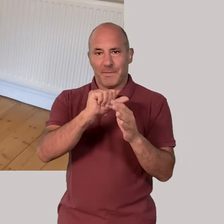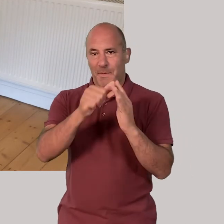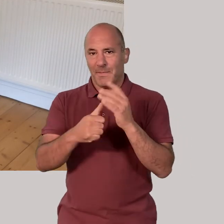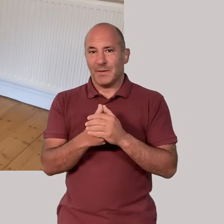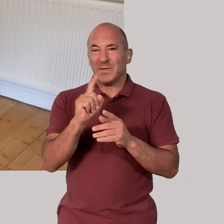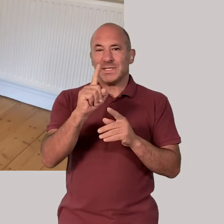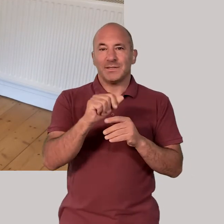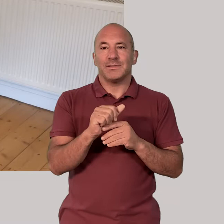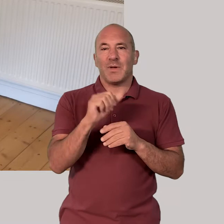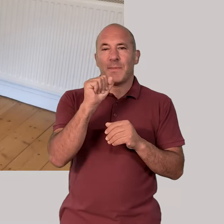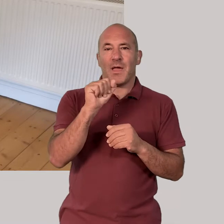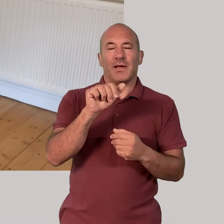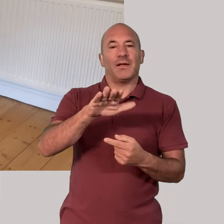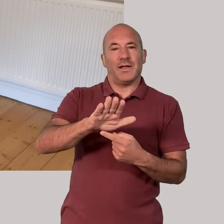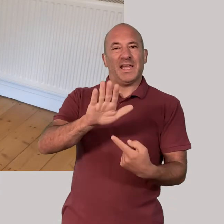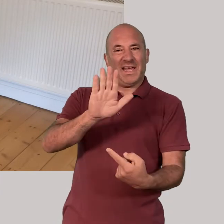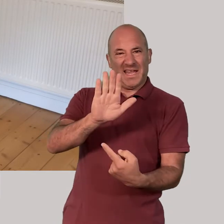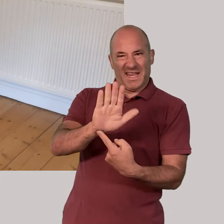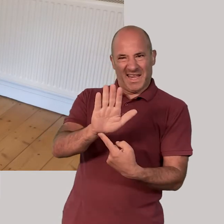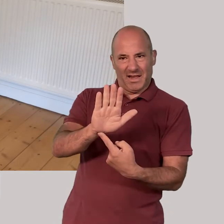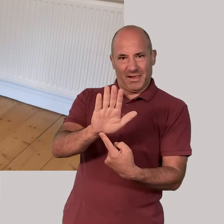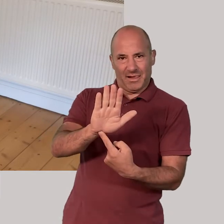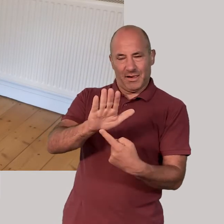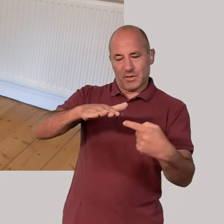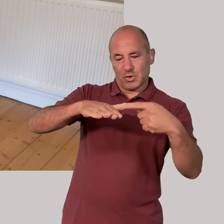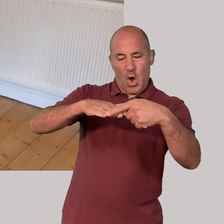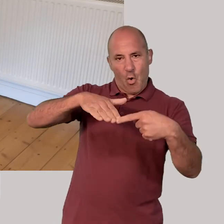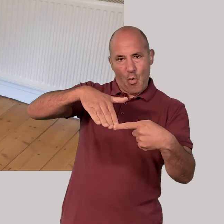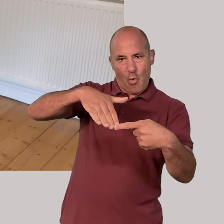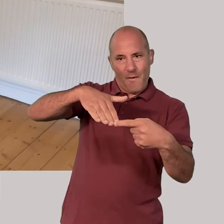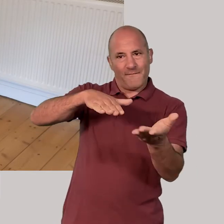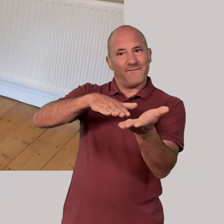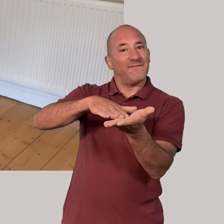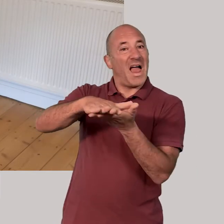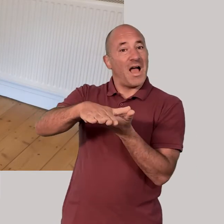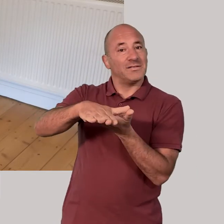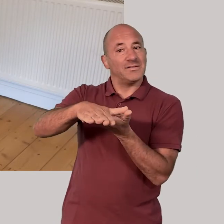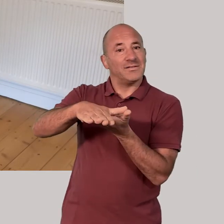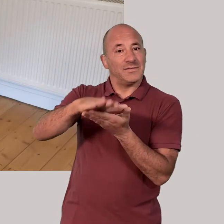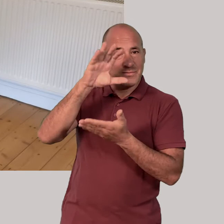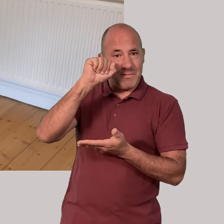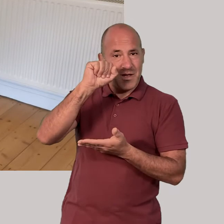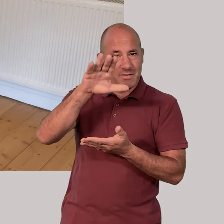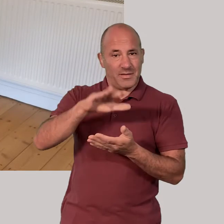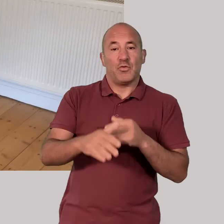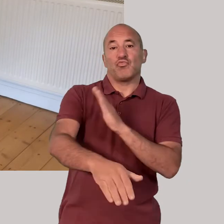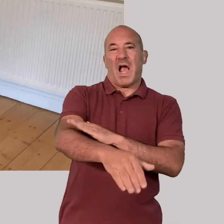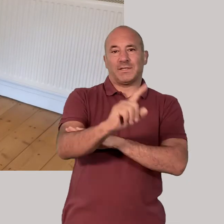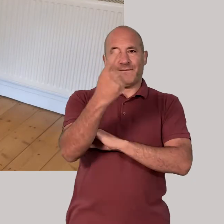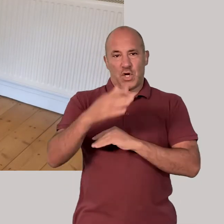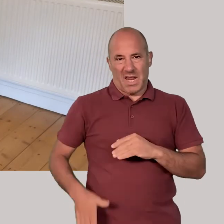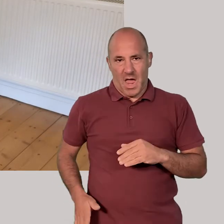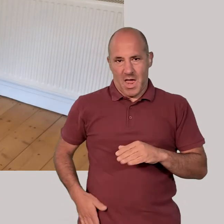short sequence. The main sequence is heel, toe, flat. And we're going to do it on the right